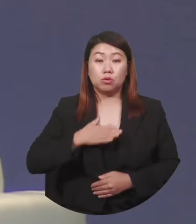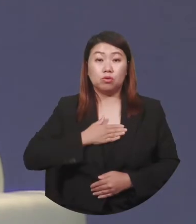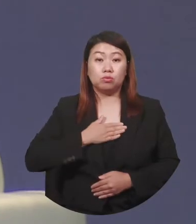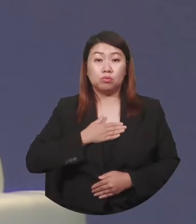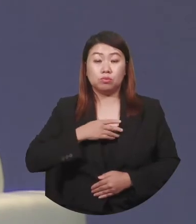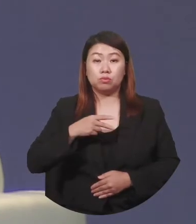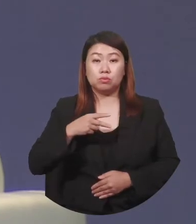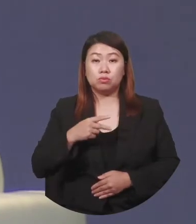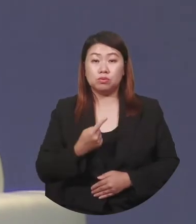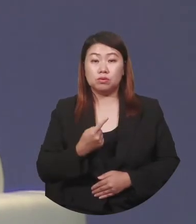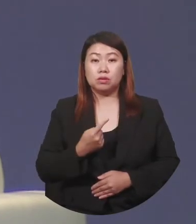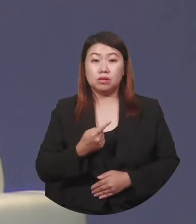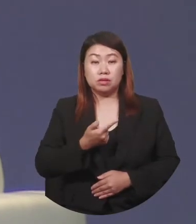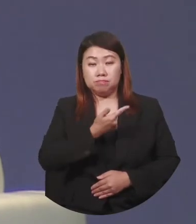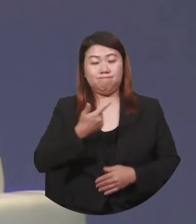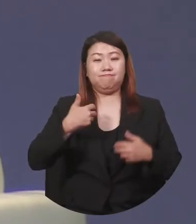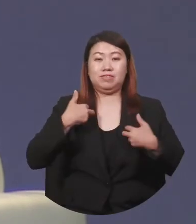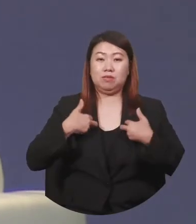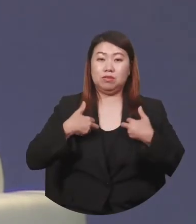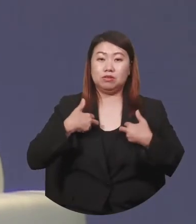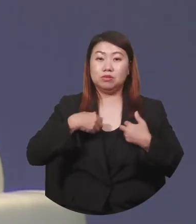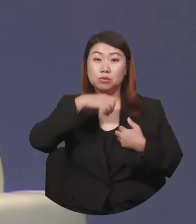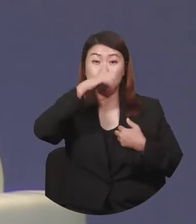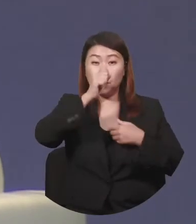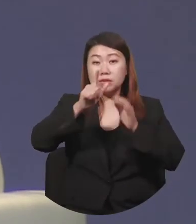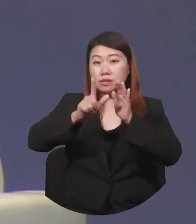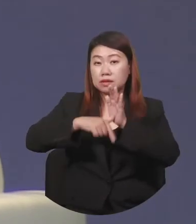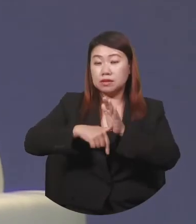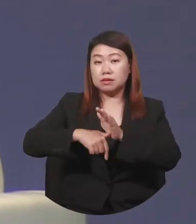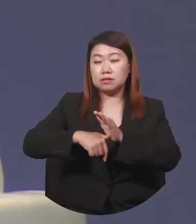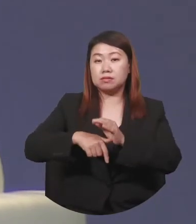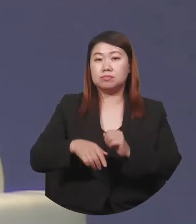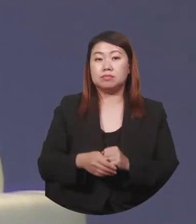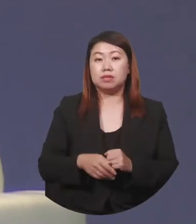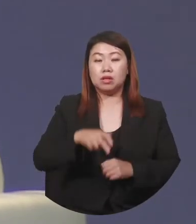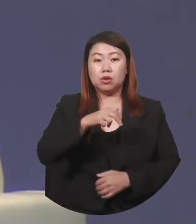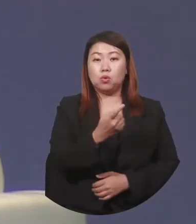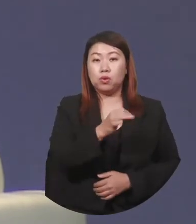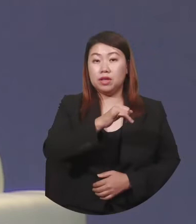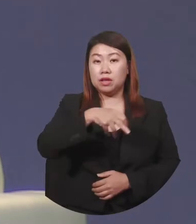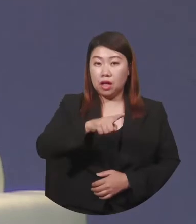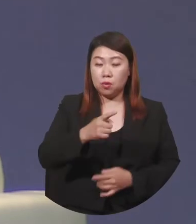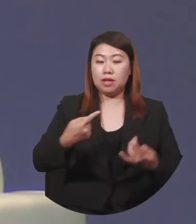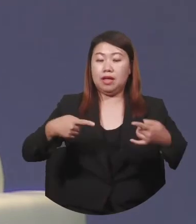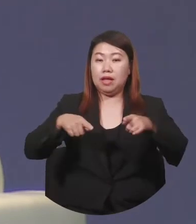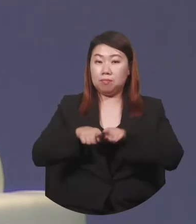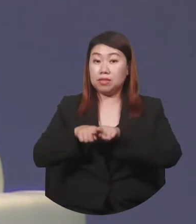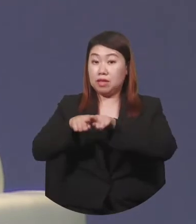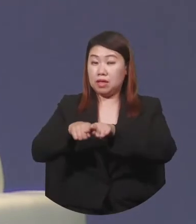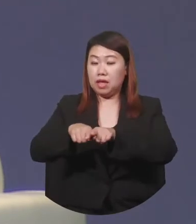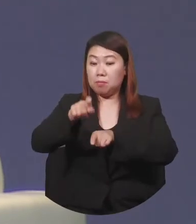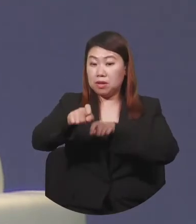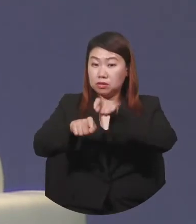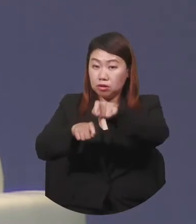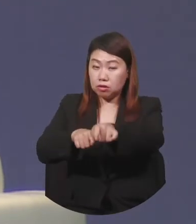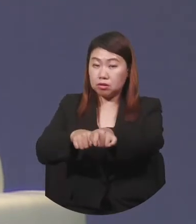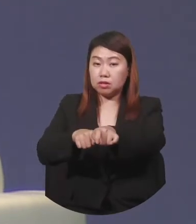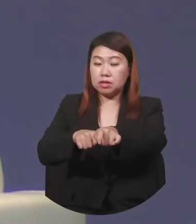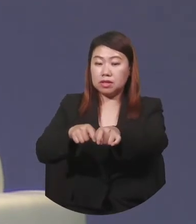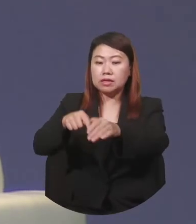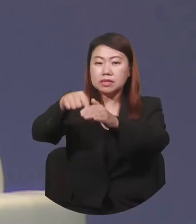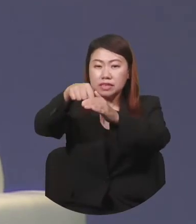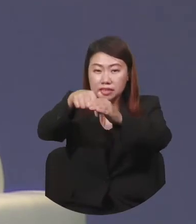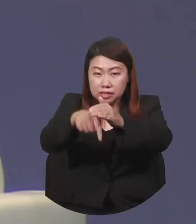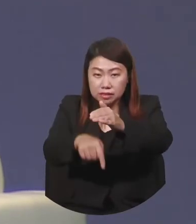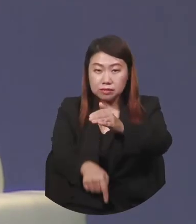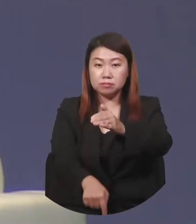colleague from the KOICA headquarters, how we can strengthen and deepen our cooperation for this region. And also, I hope